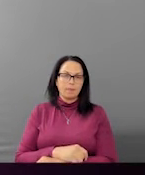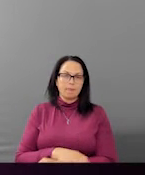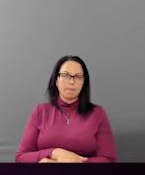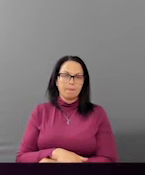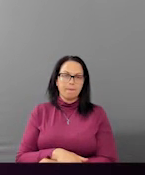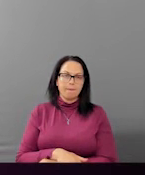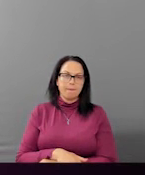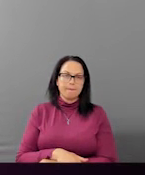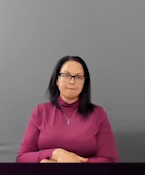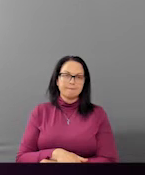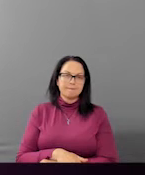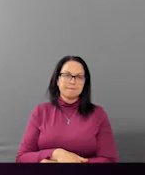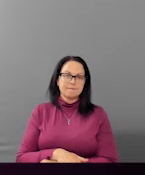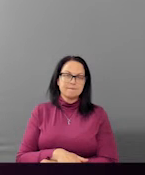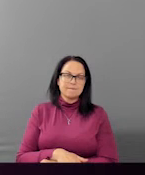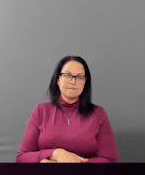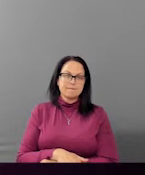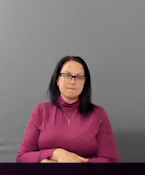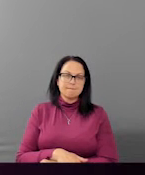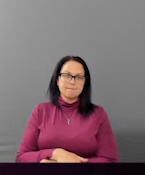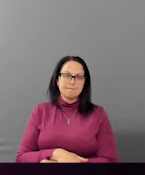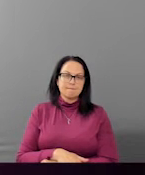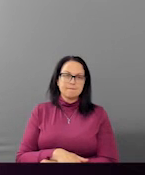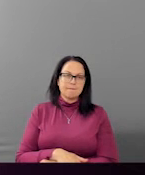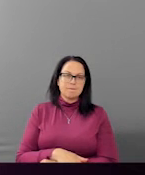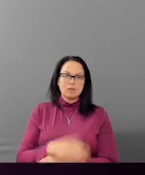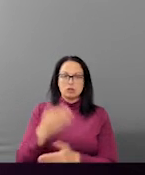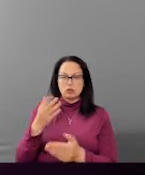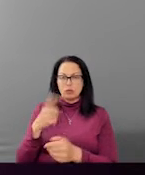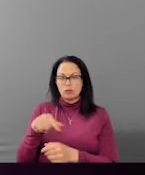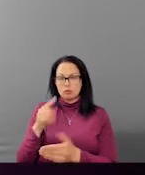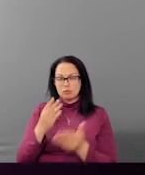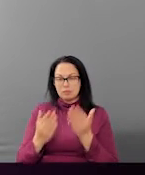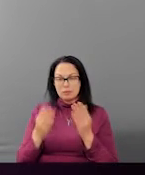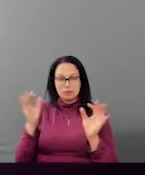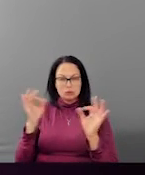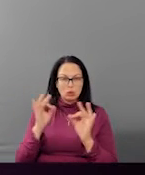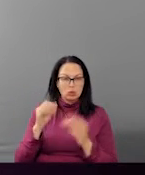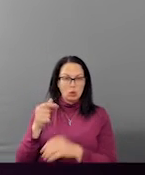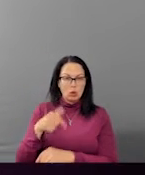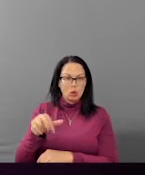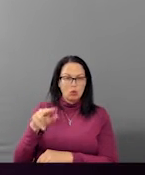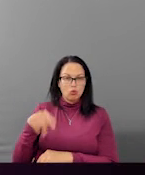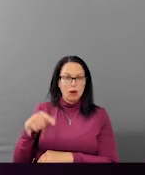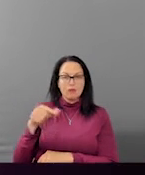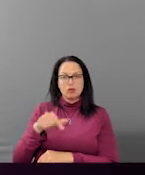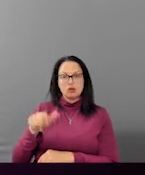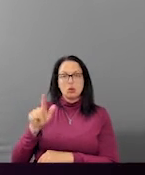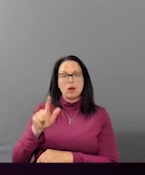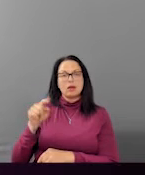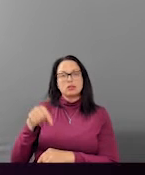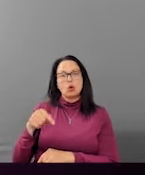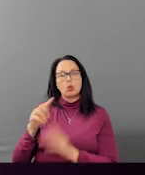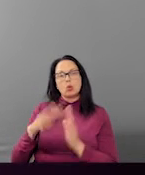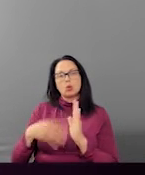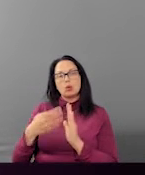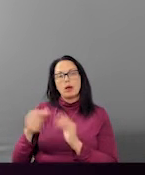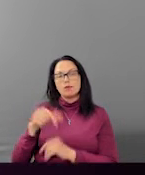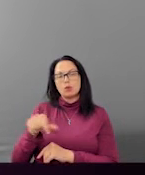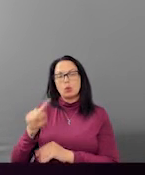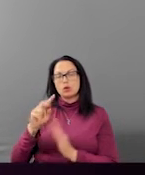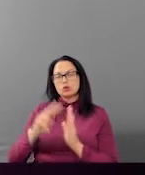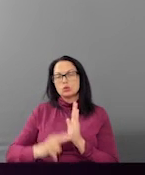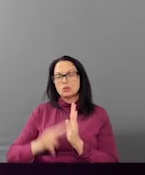space. Now, for those who maybe don't know GraphQL, I'm just going to do a real quick cover. So we use GraphQL to read data from